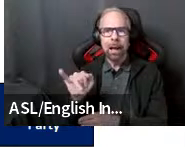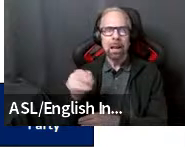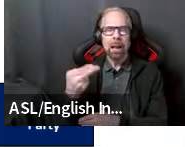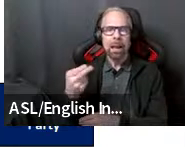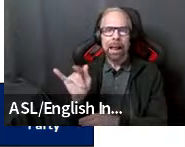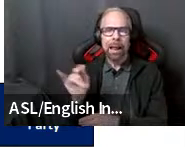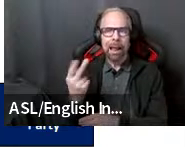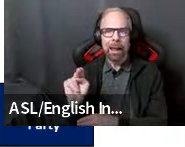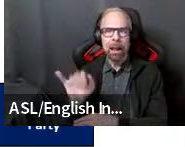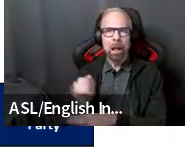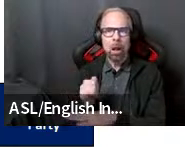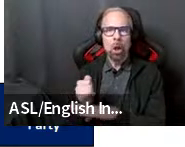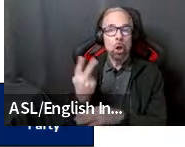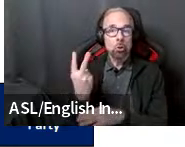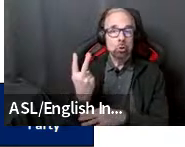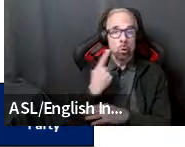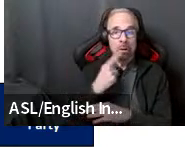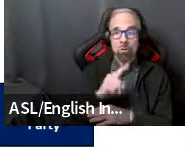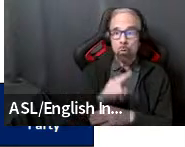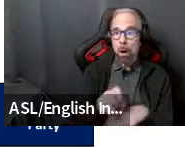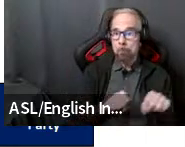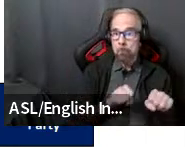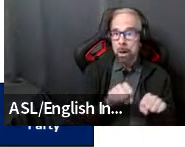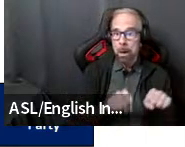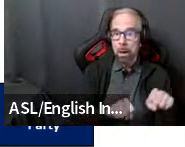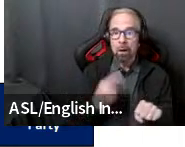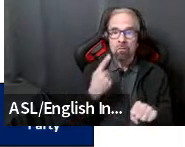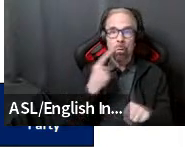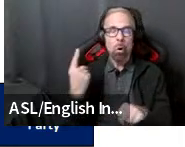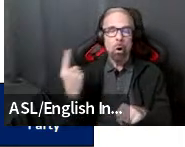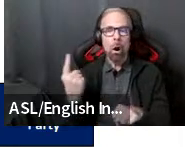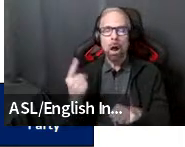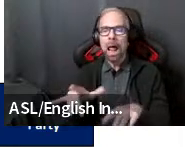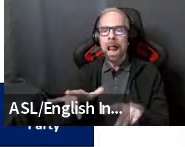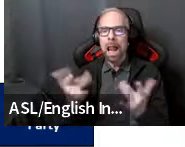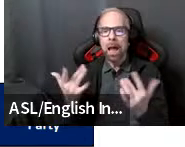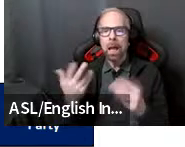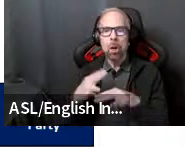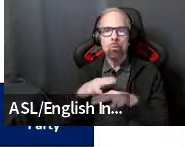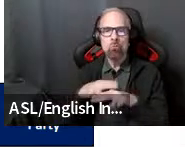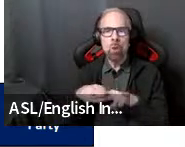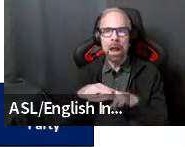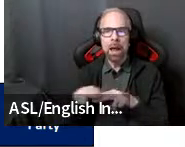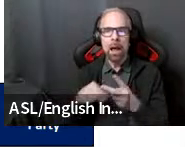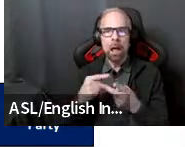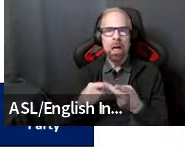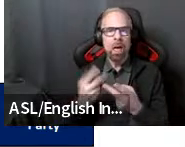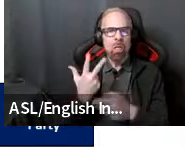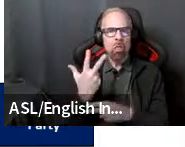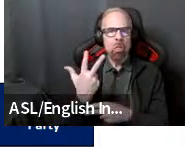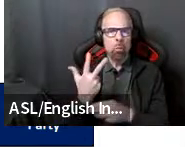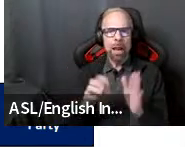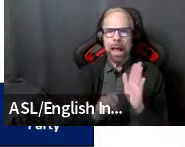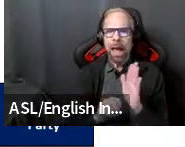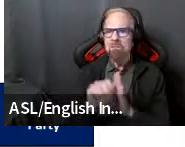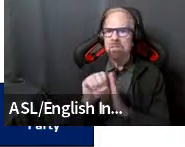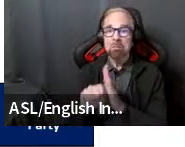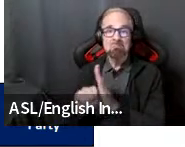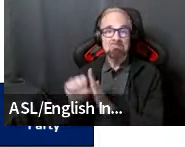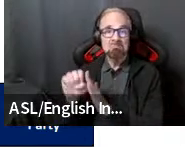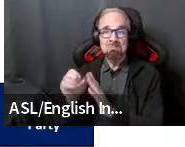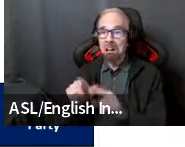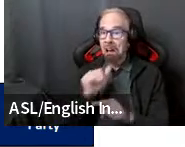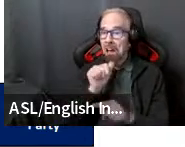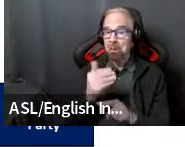2 for bike, 1 for light rail on our side, 3 elevators. I don't have any problems with